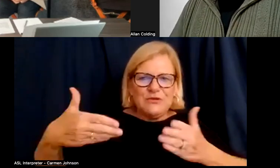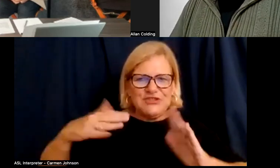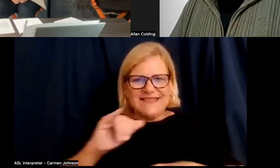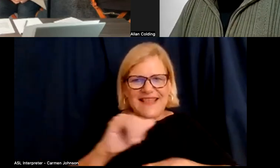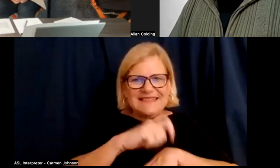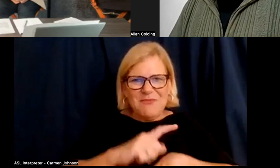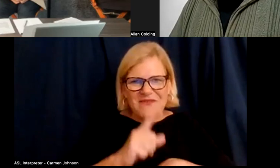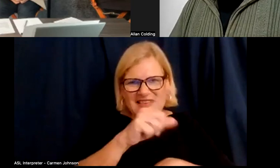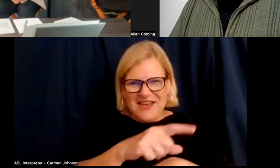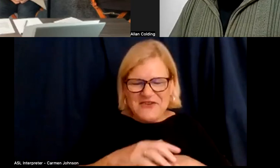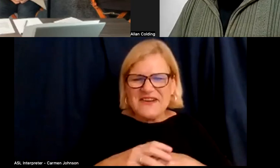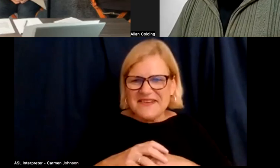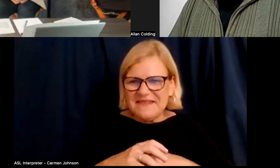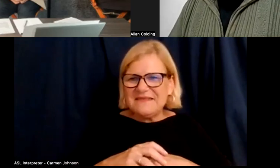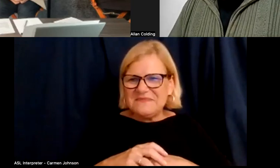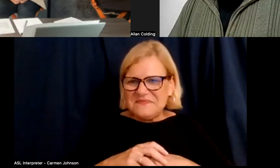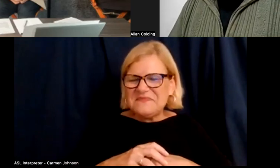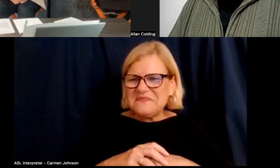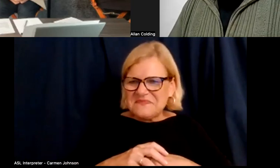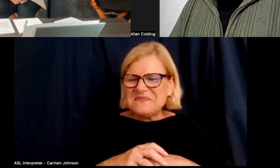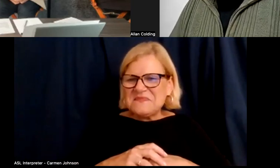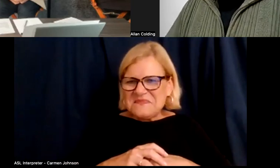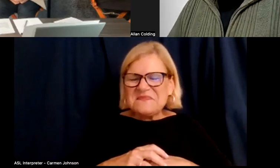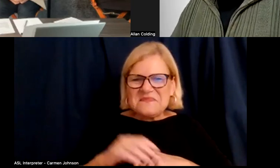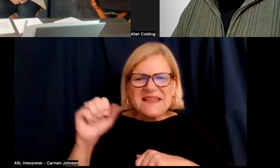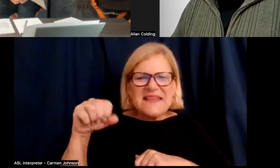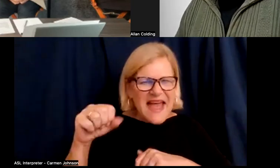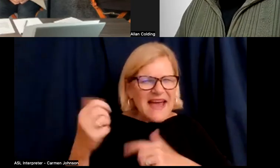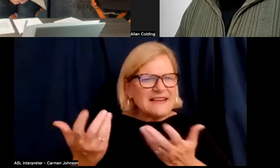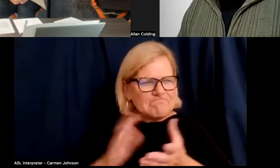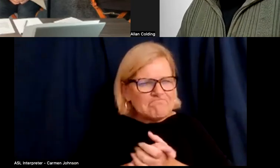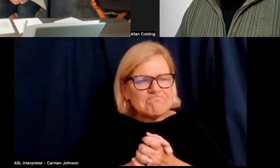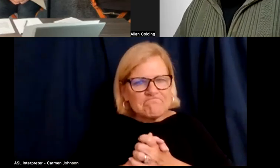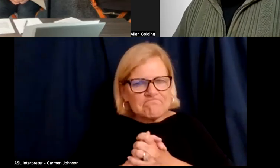over there, and yeah, it's kind of like